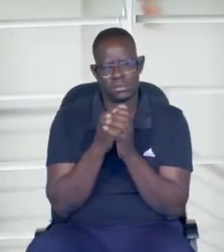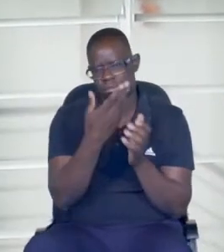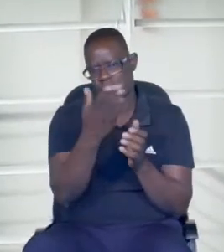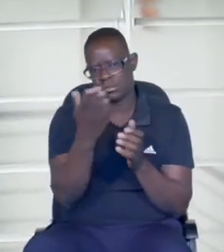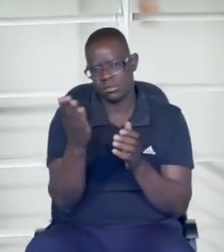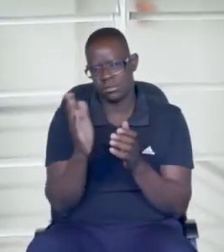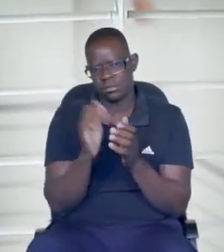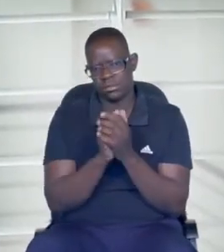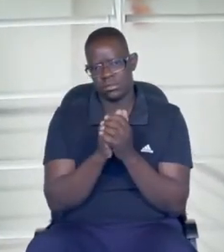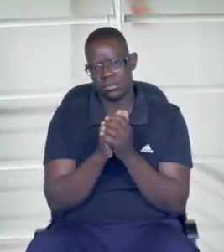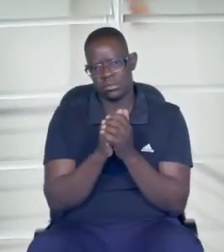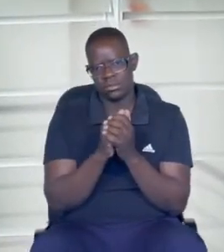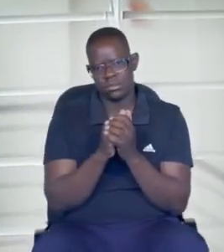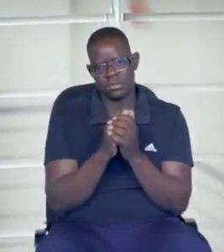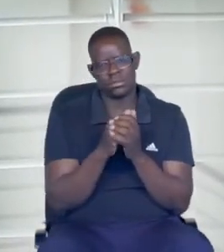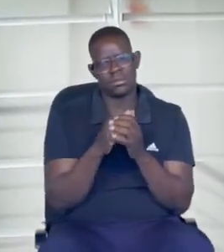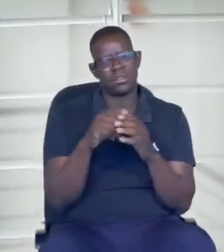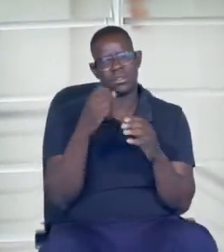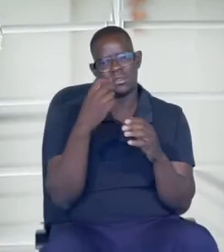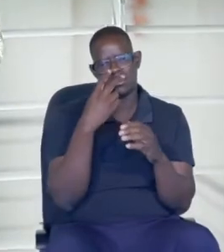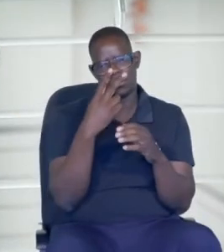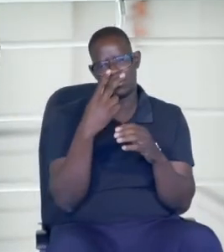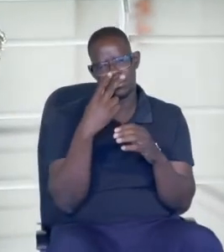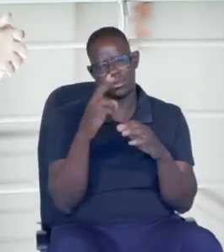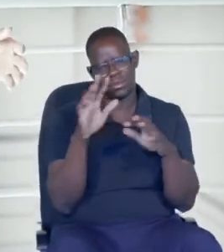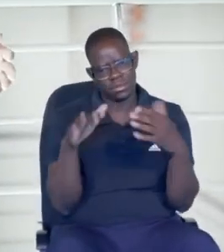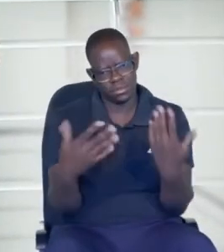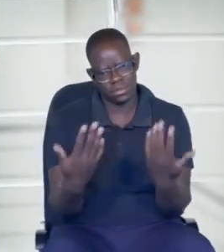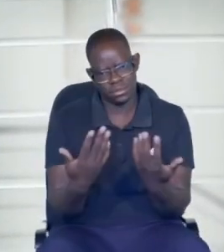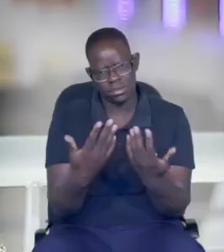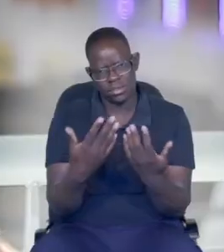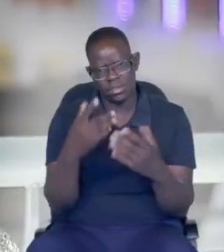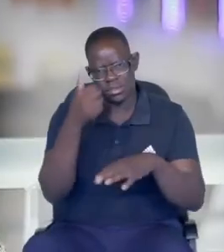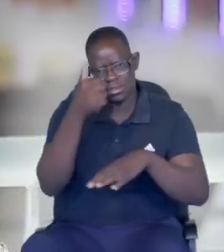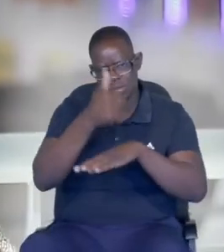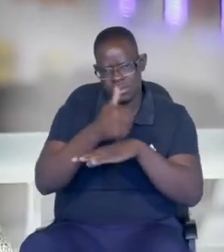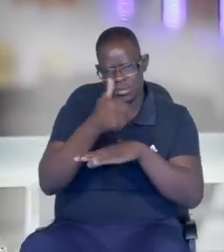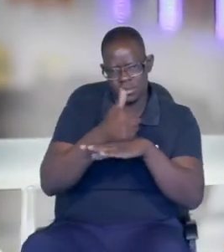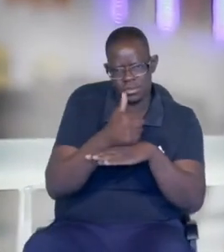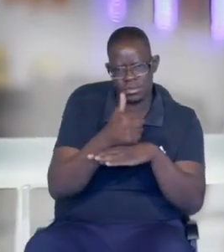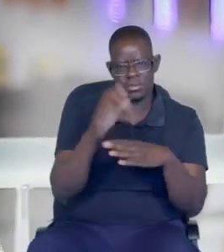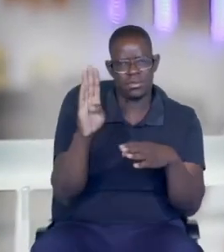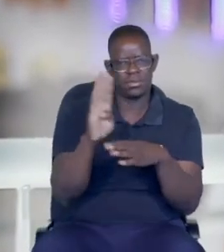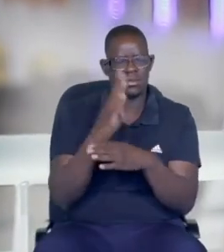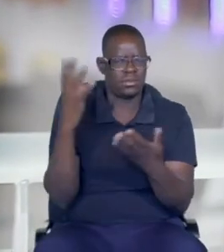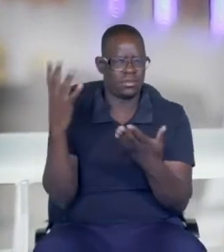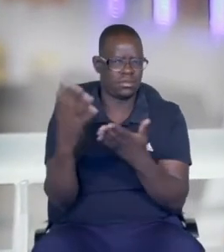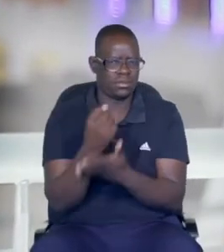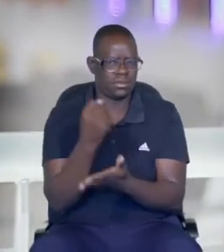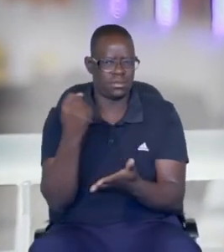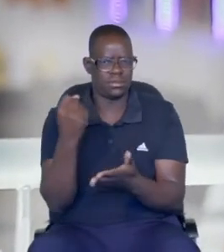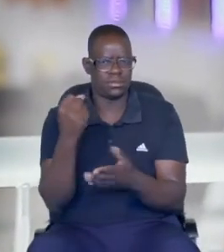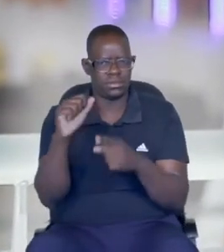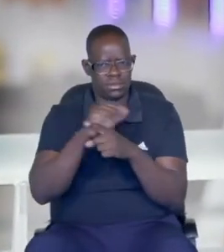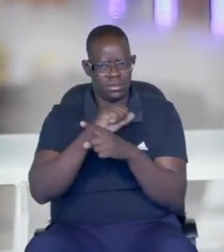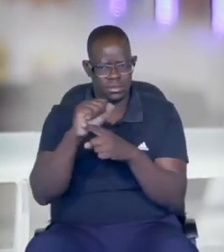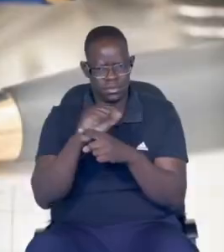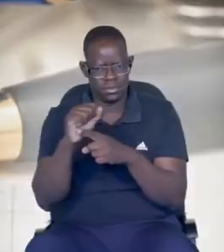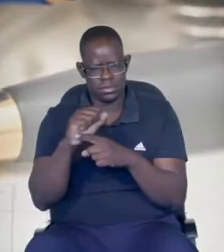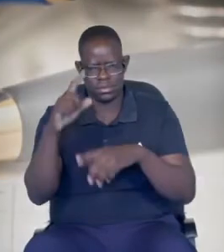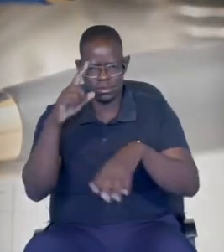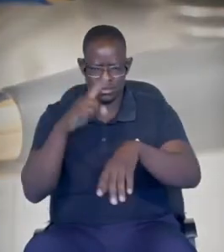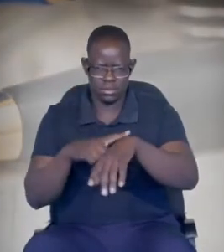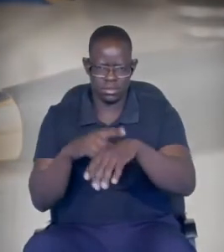Viewers, our youth today is fearless. They can take hold of any opportunity and make a success of it, given the right training and a